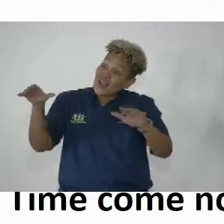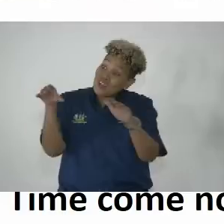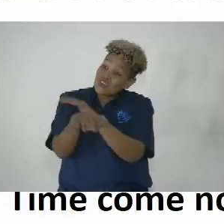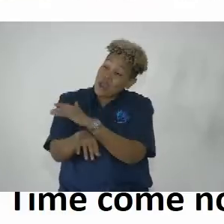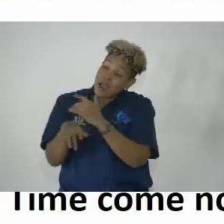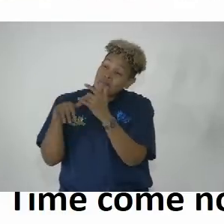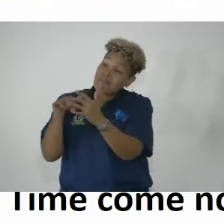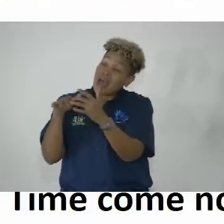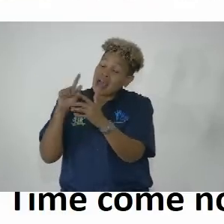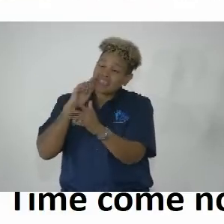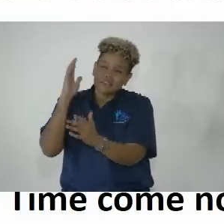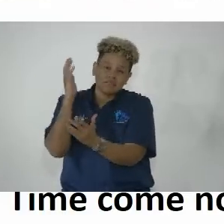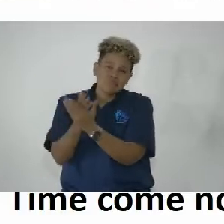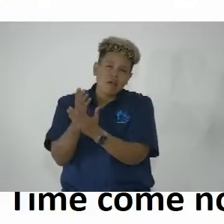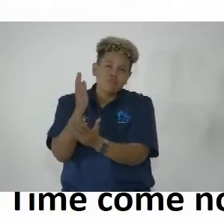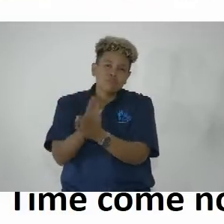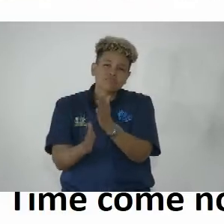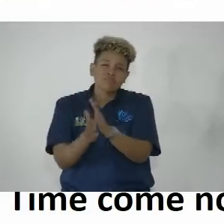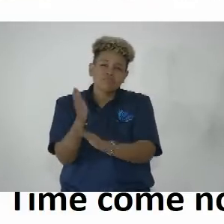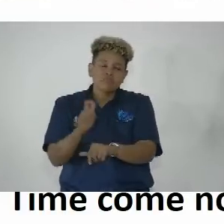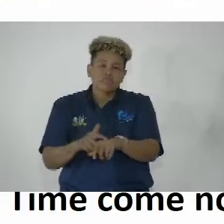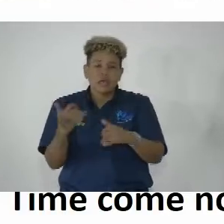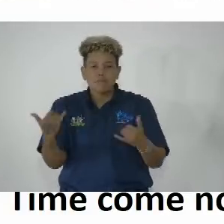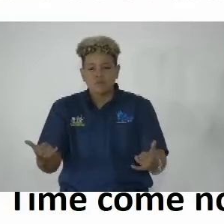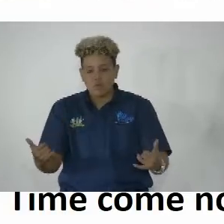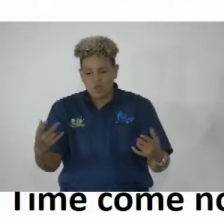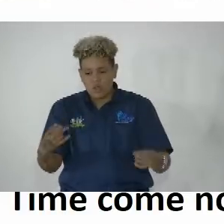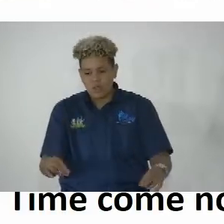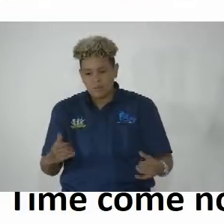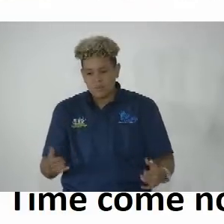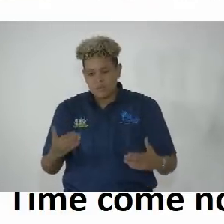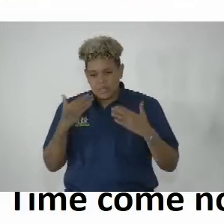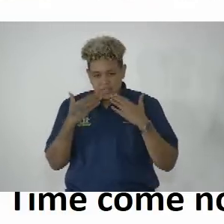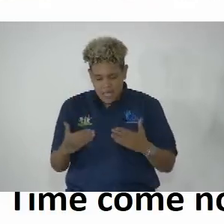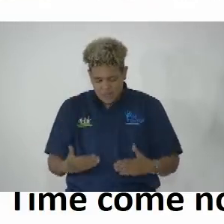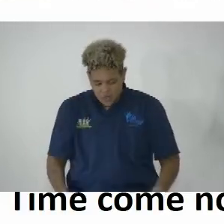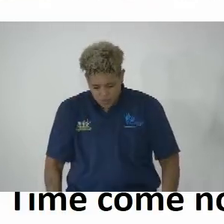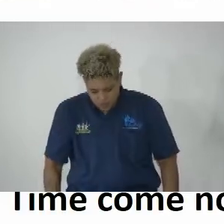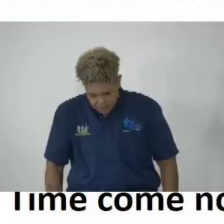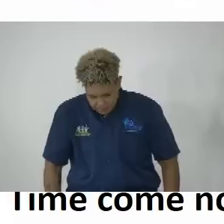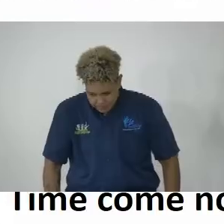liberated from the paralyzing fear of violent crime. Thank you.